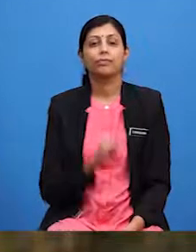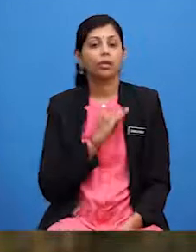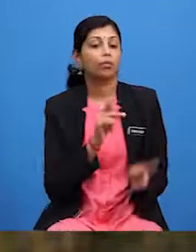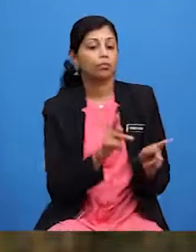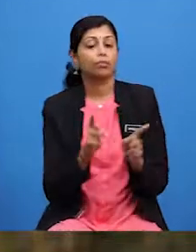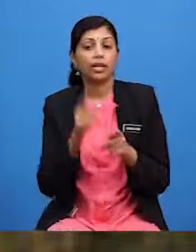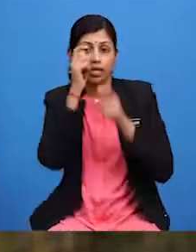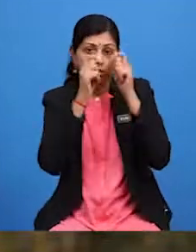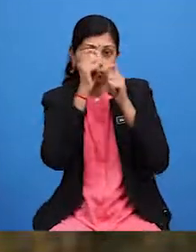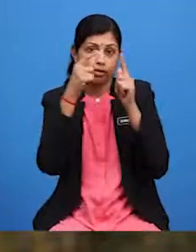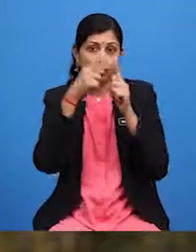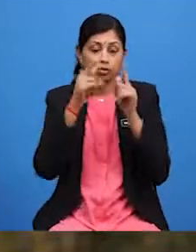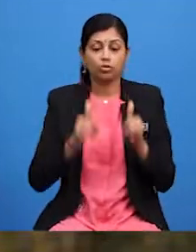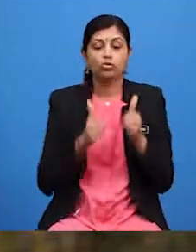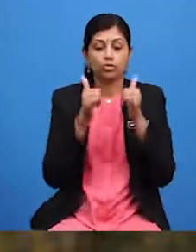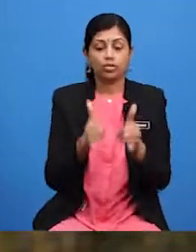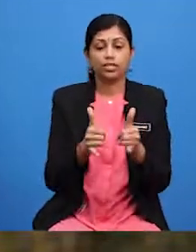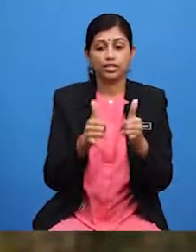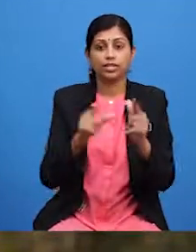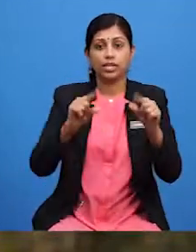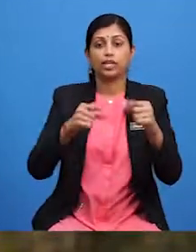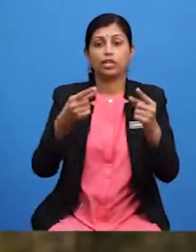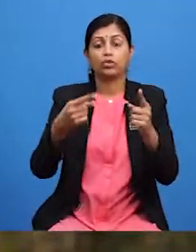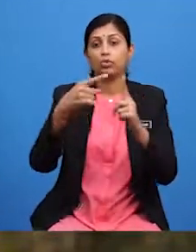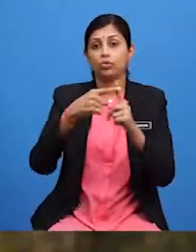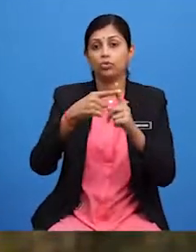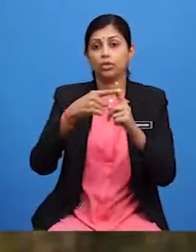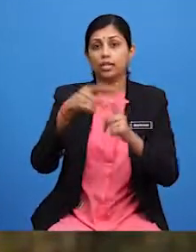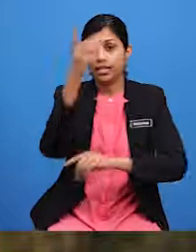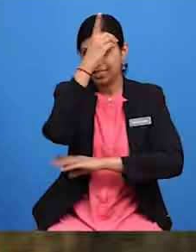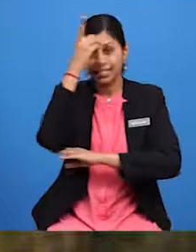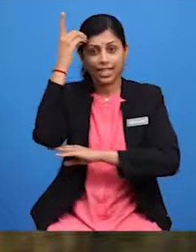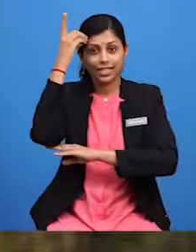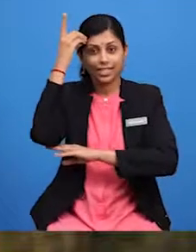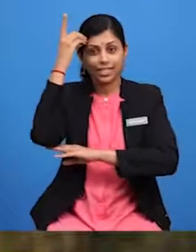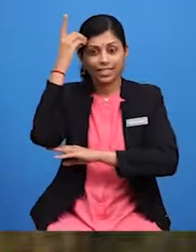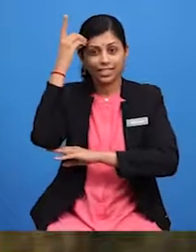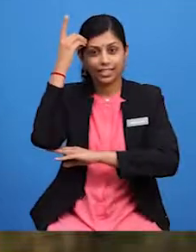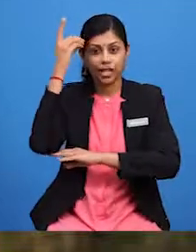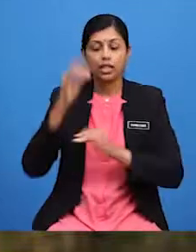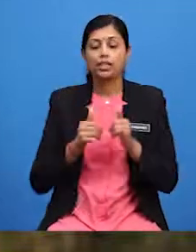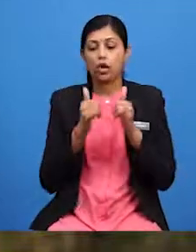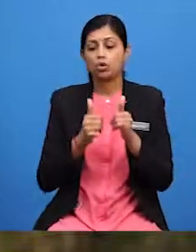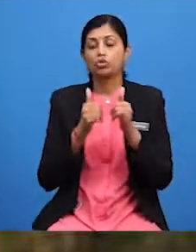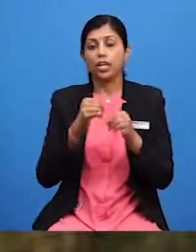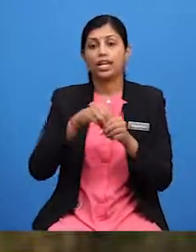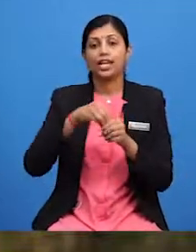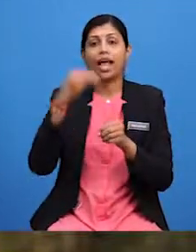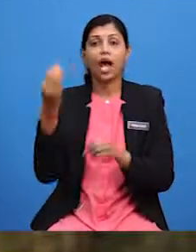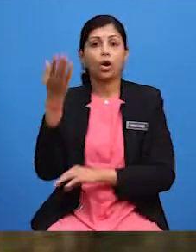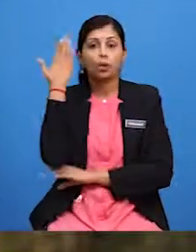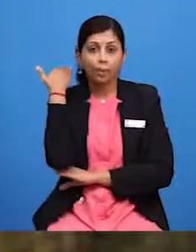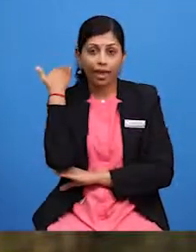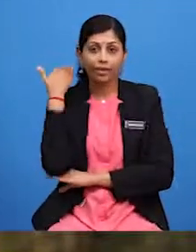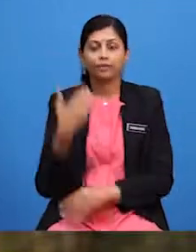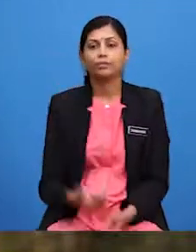I'm planning to visit the infamous desert called the Australian Outback. I'm looking